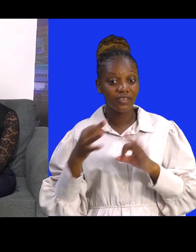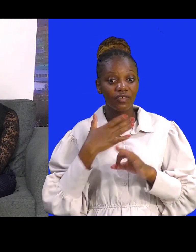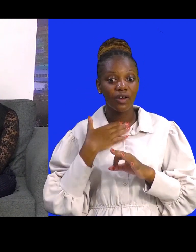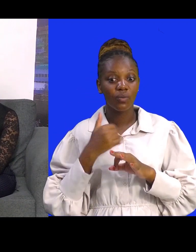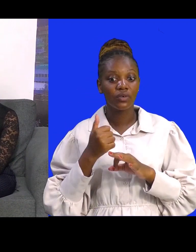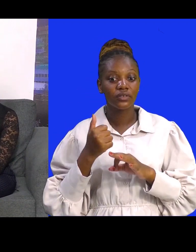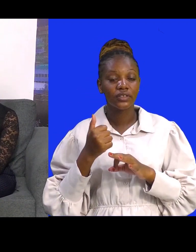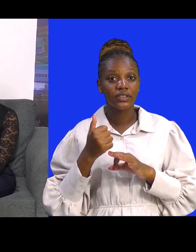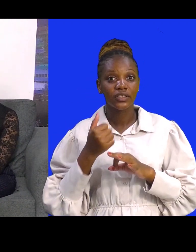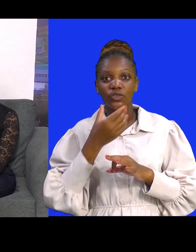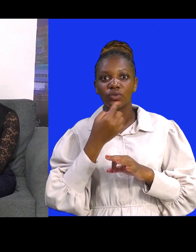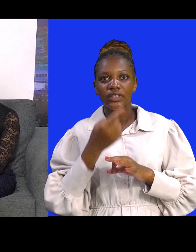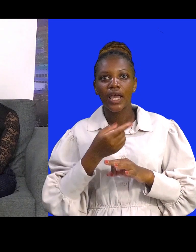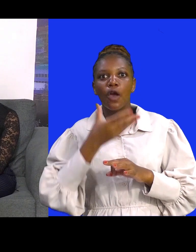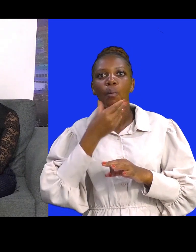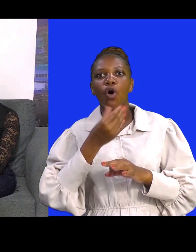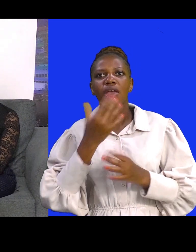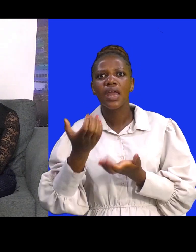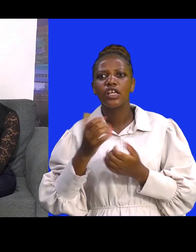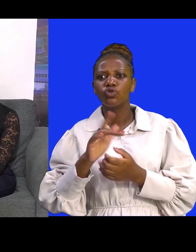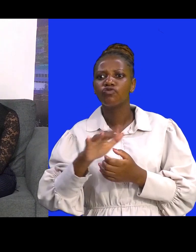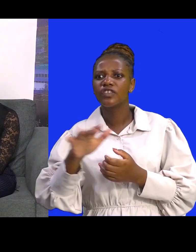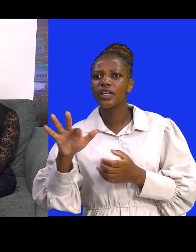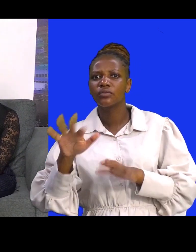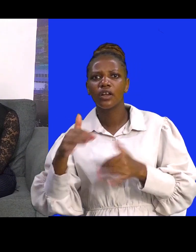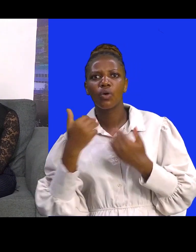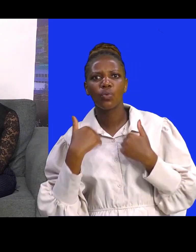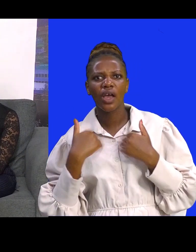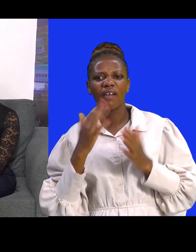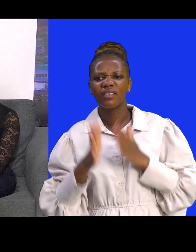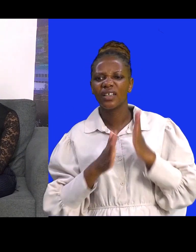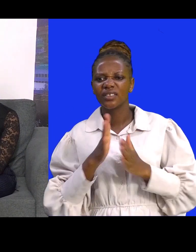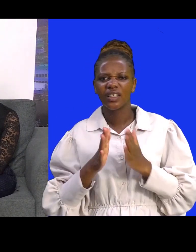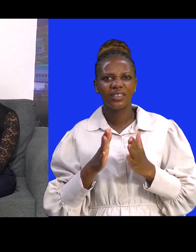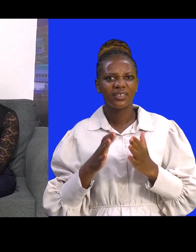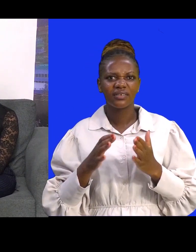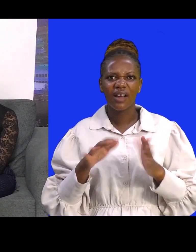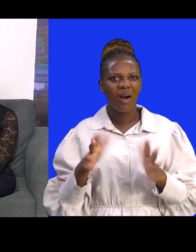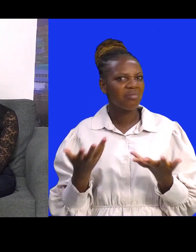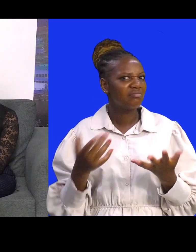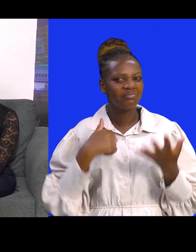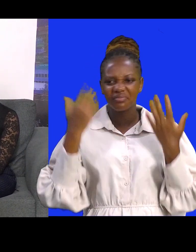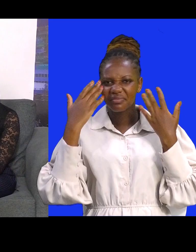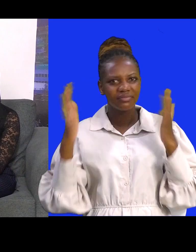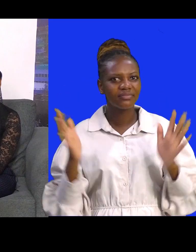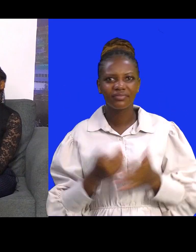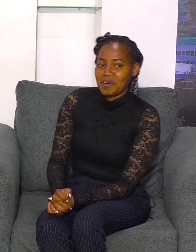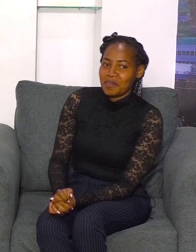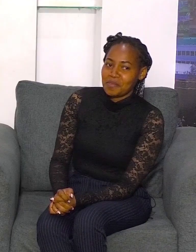want to say boy, do I need to interpret BOY, or boy is just one sign?